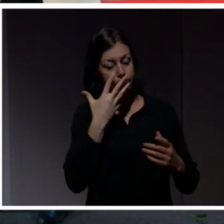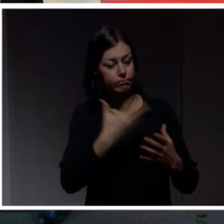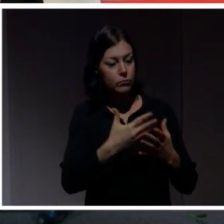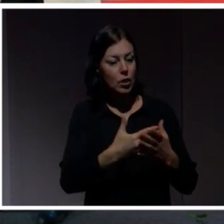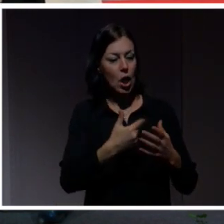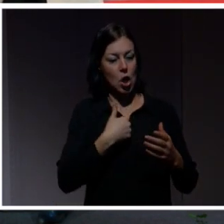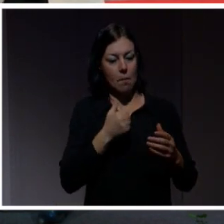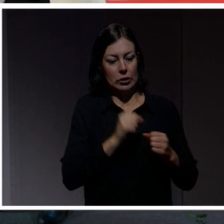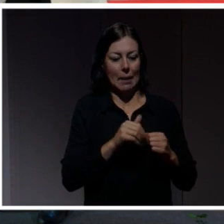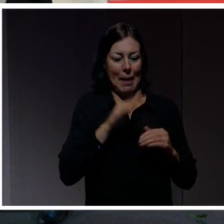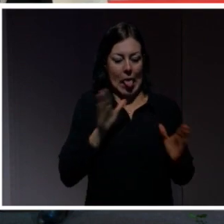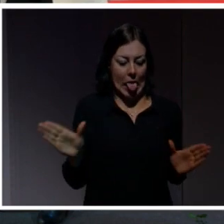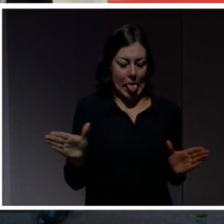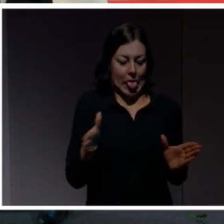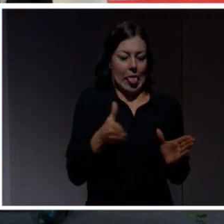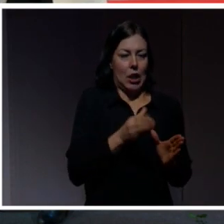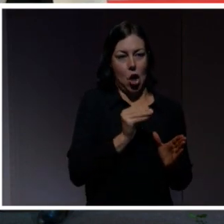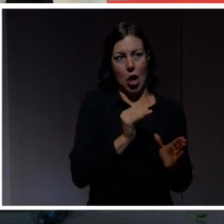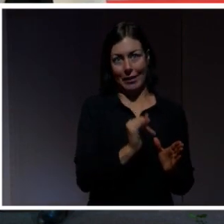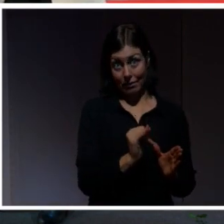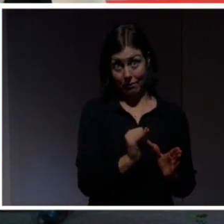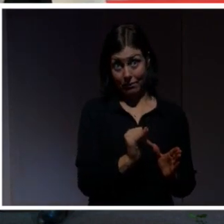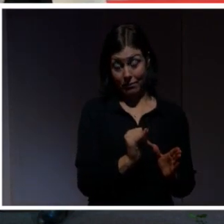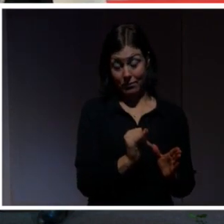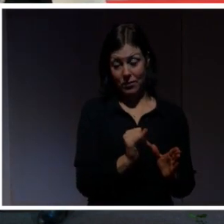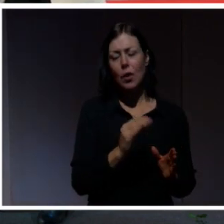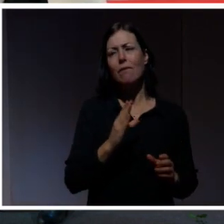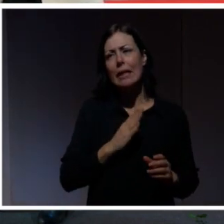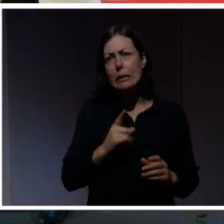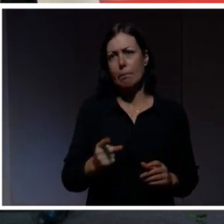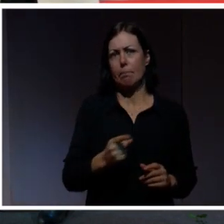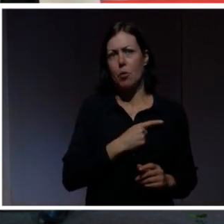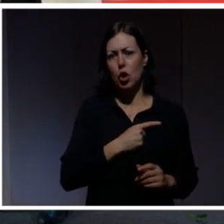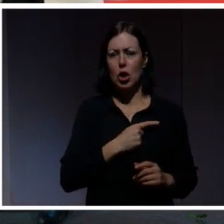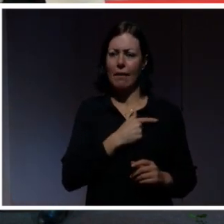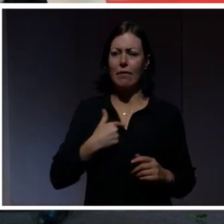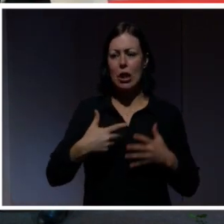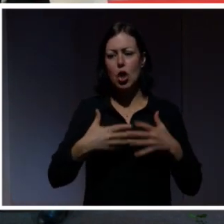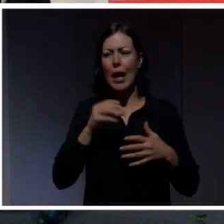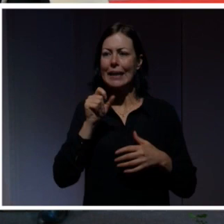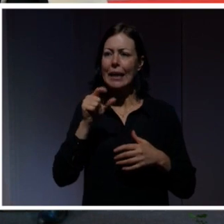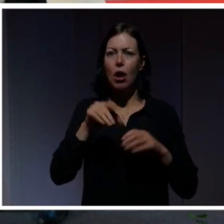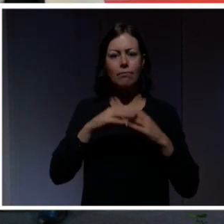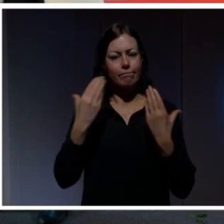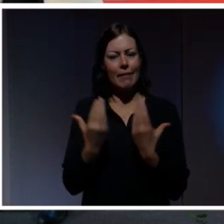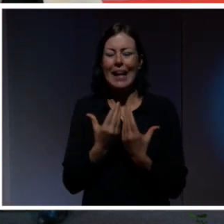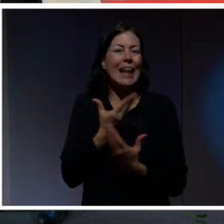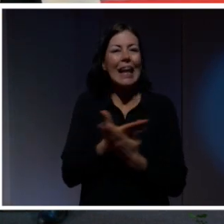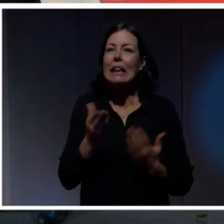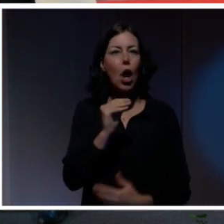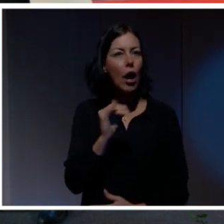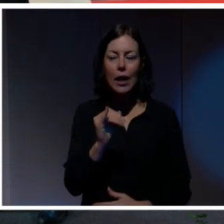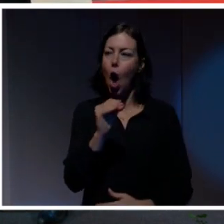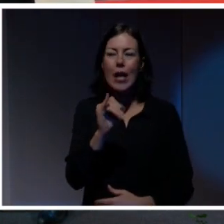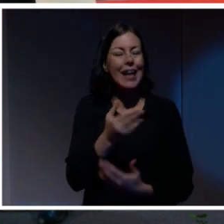bit narrower. So there's a lot of things that we do in the digital realm that is not AI. So AI is